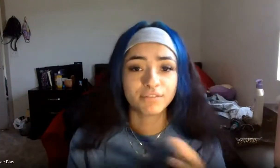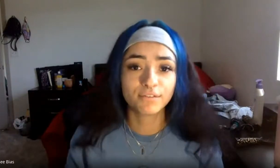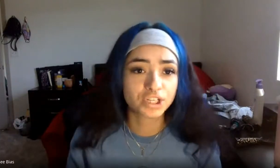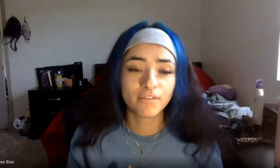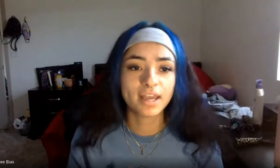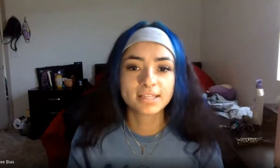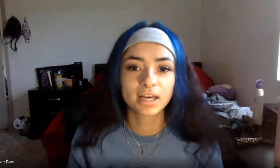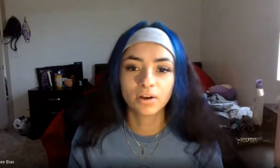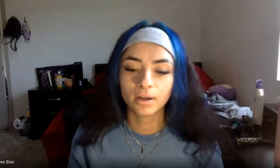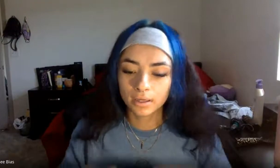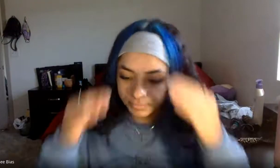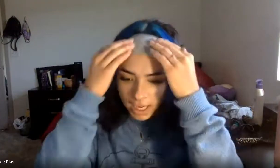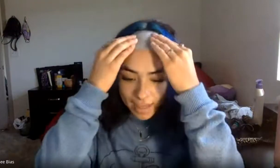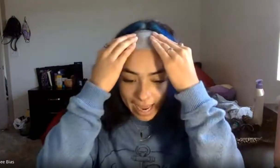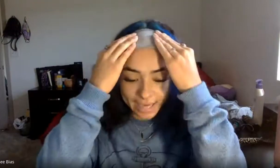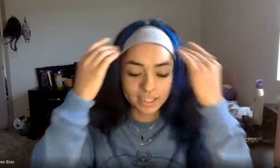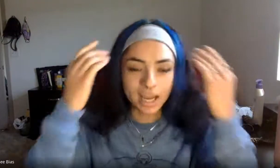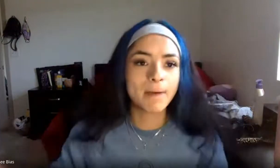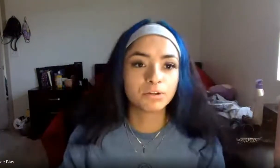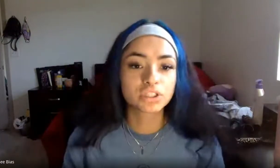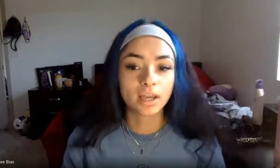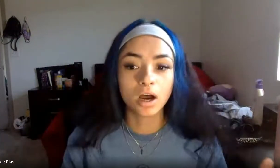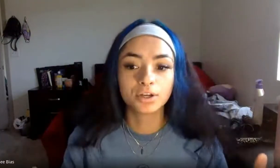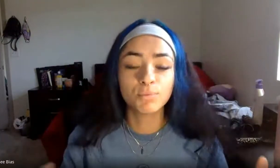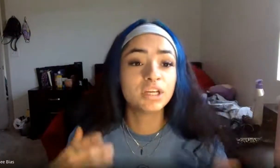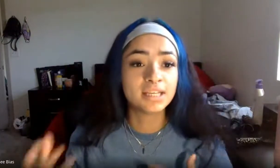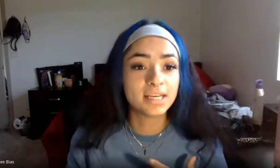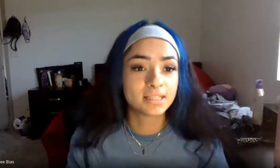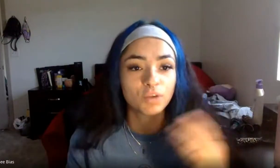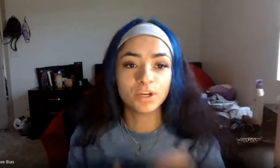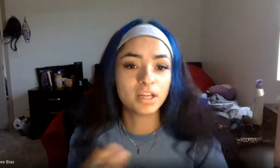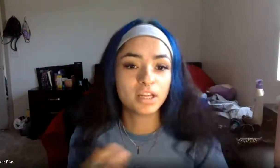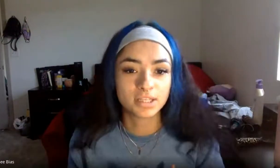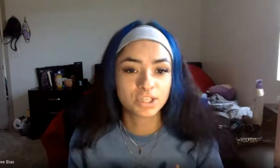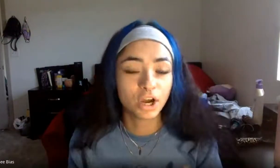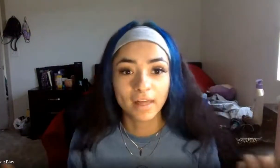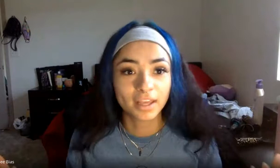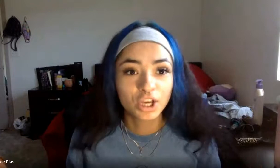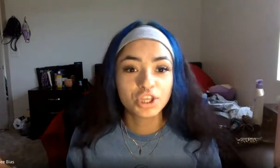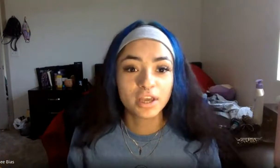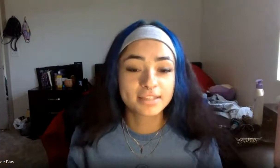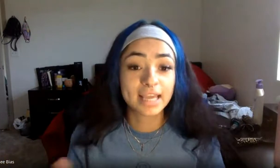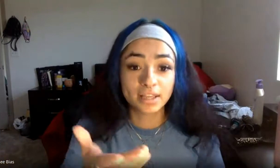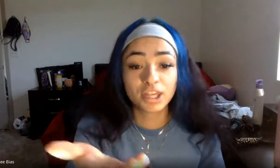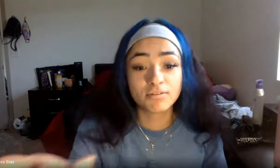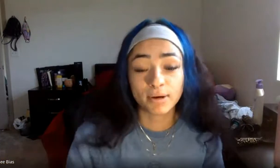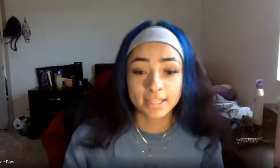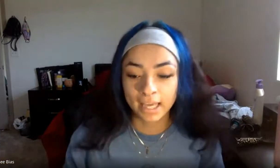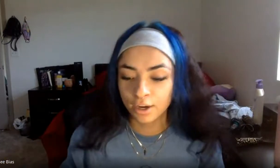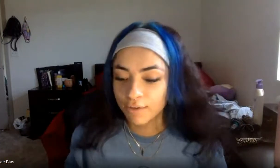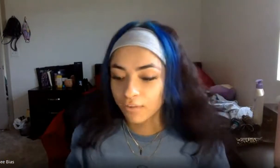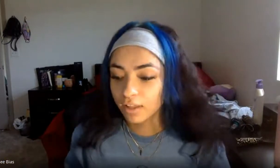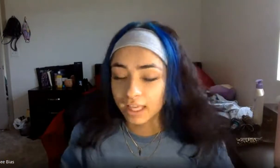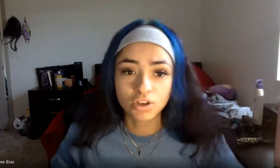is just a different version of ASL that had to come about just like on community needs and community basis, like like you